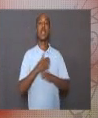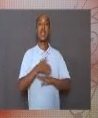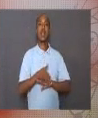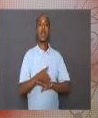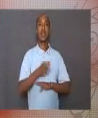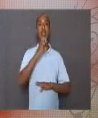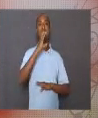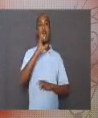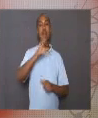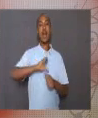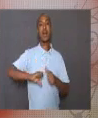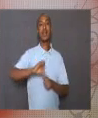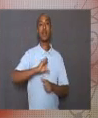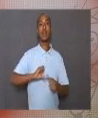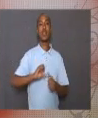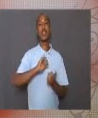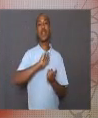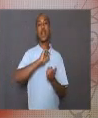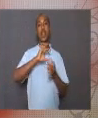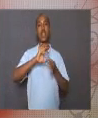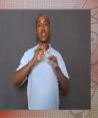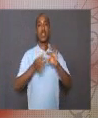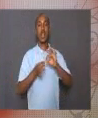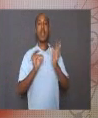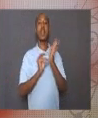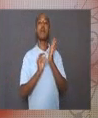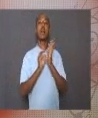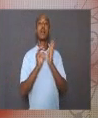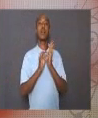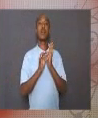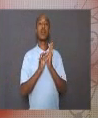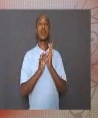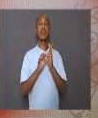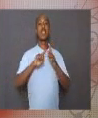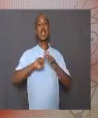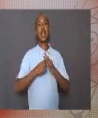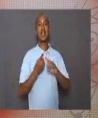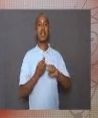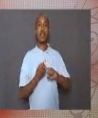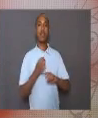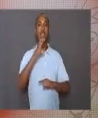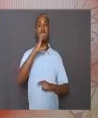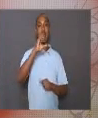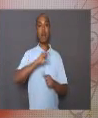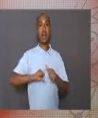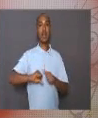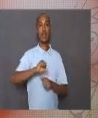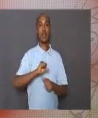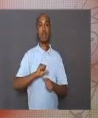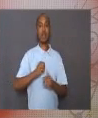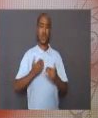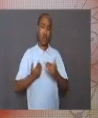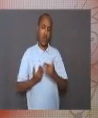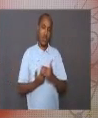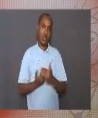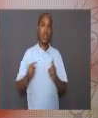the carbon atoms on the chain are numbered starting from the carbon atom